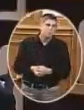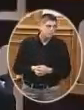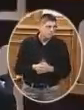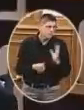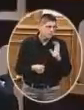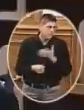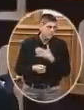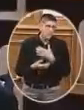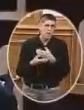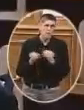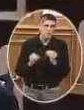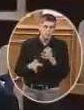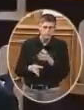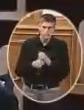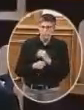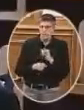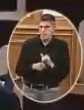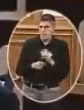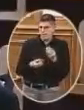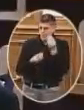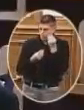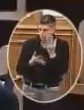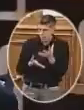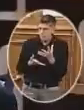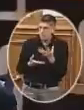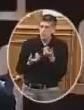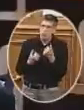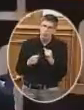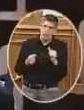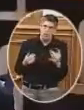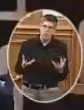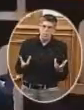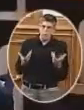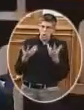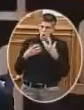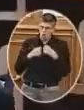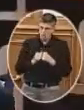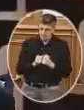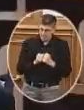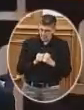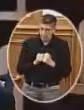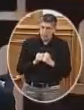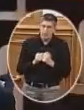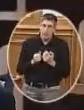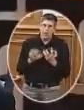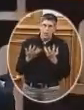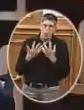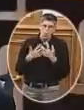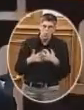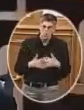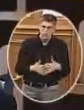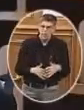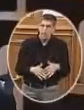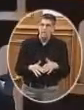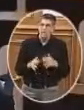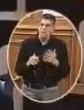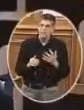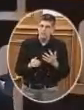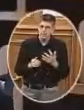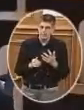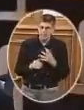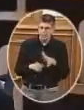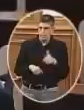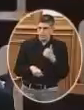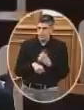took that material, kind of tried to pull it all together and organize it to how the actual plan